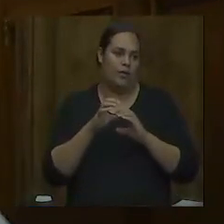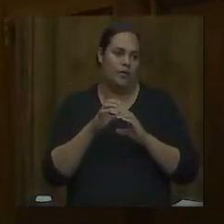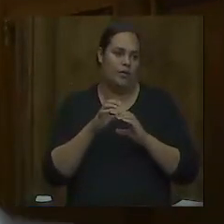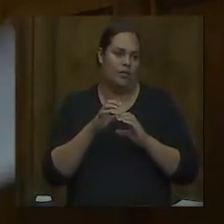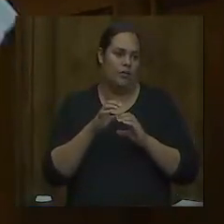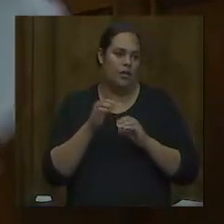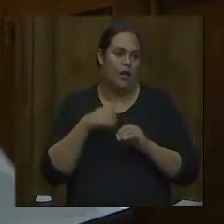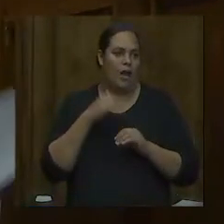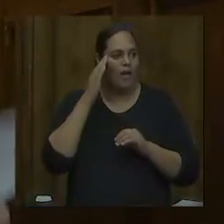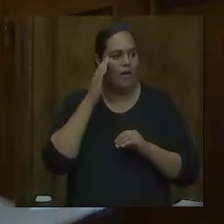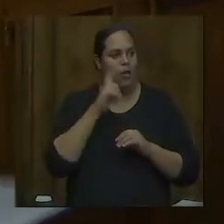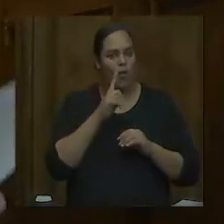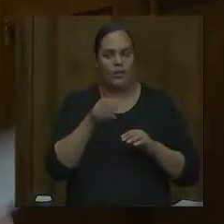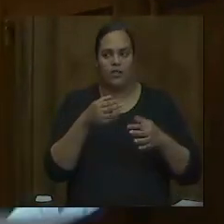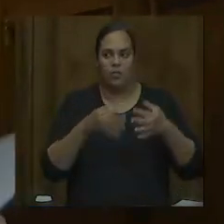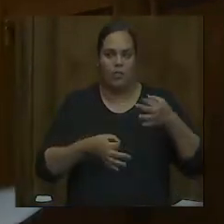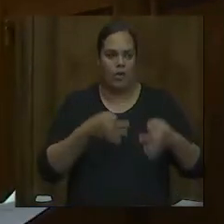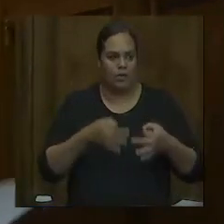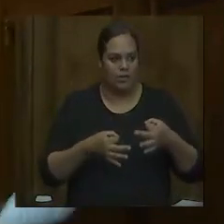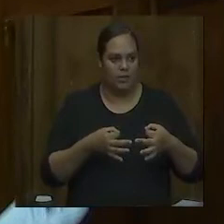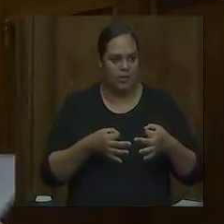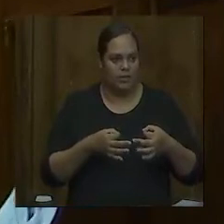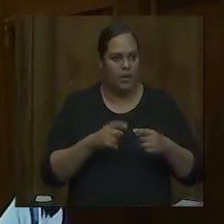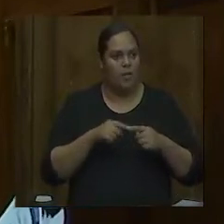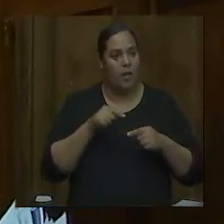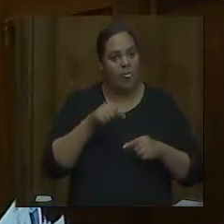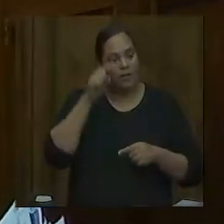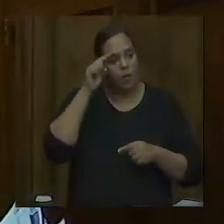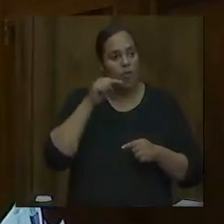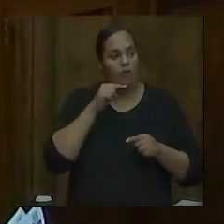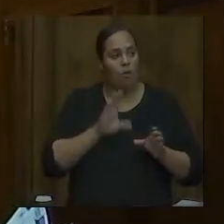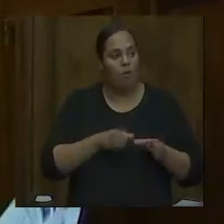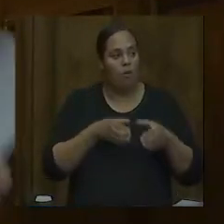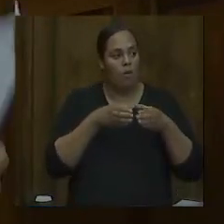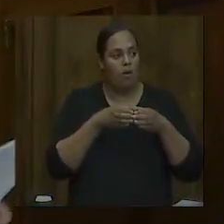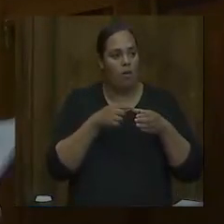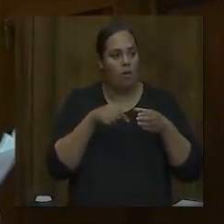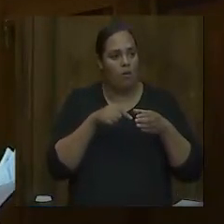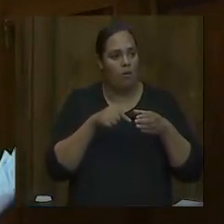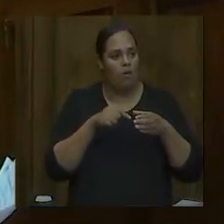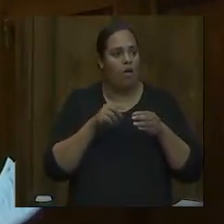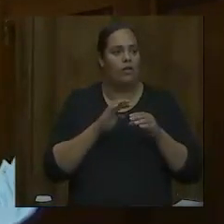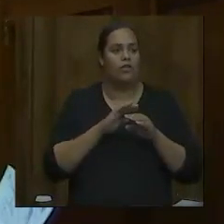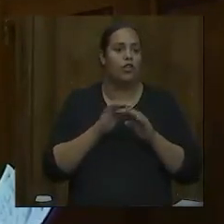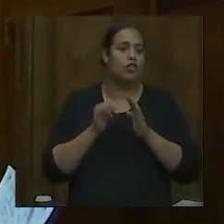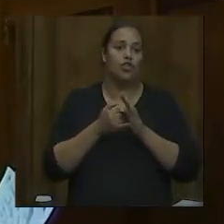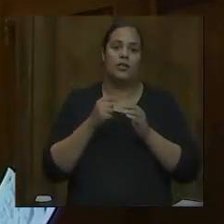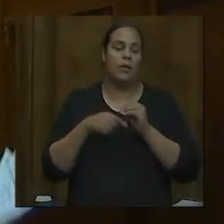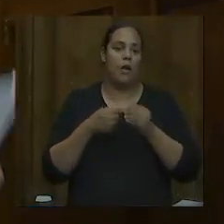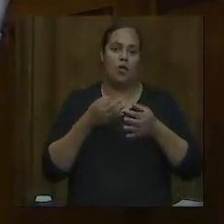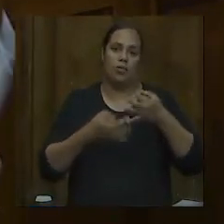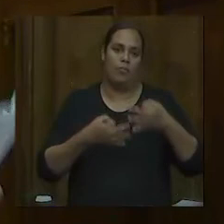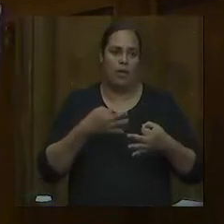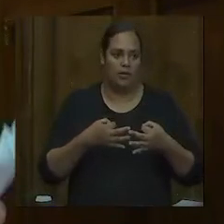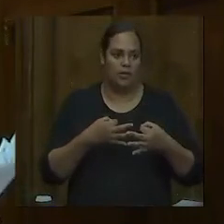we politicians, but Order, please. this portfolio is not all about just politics.